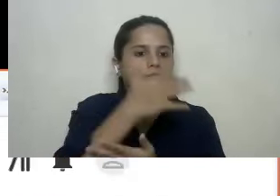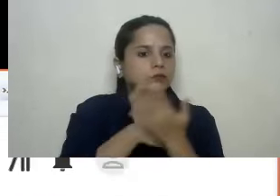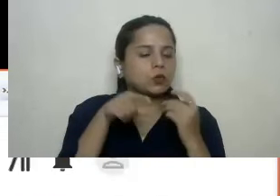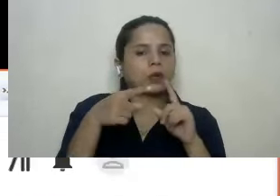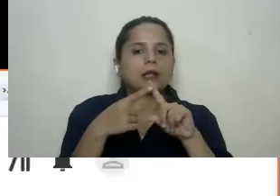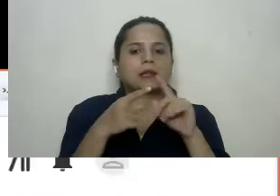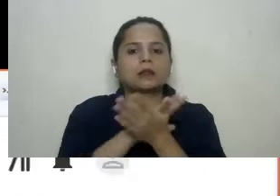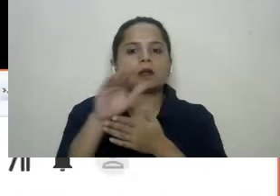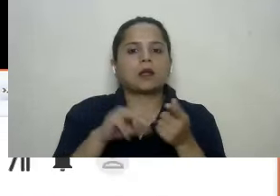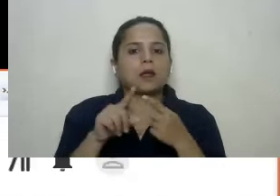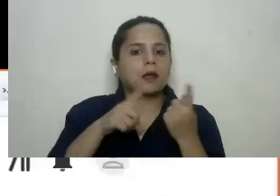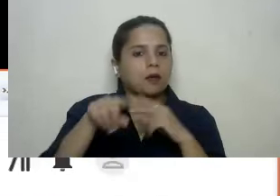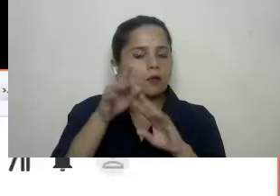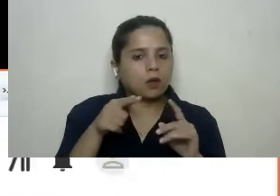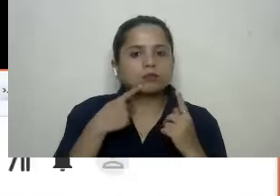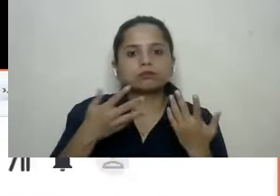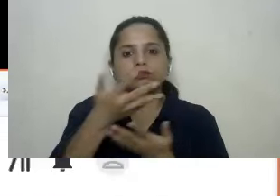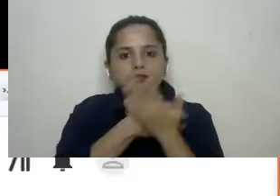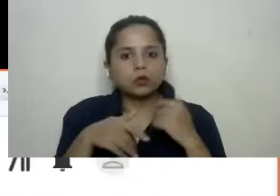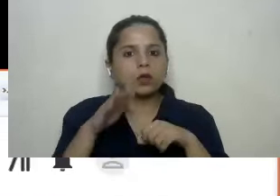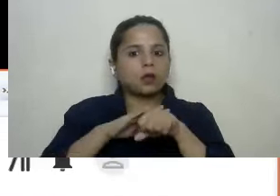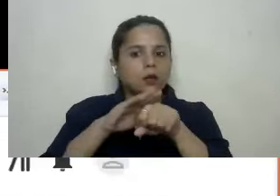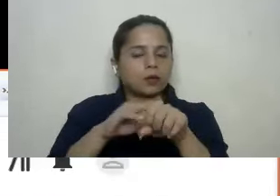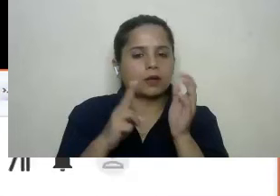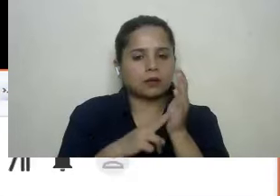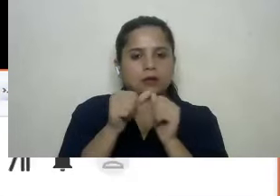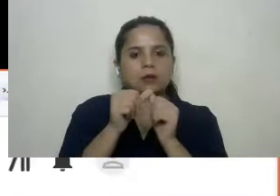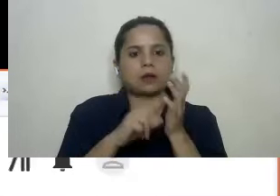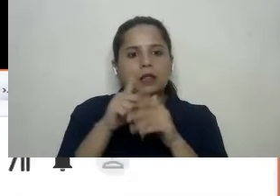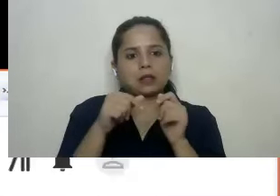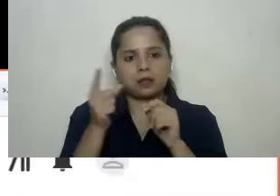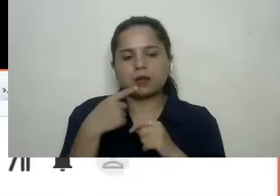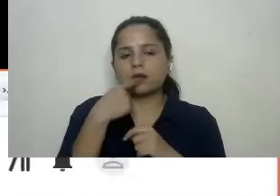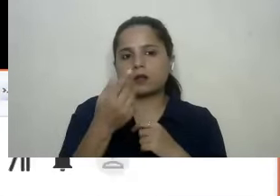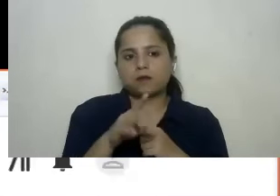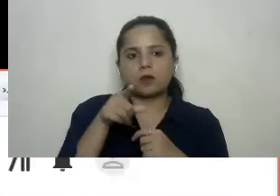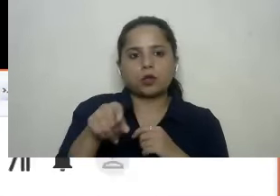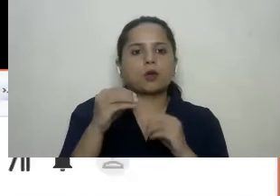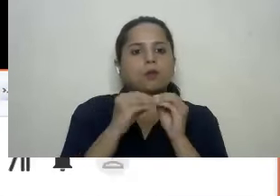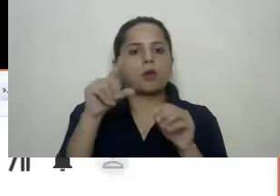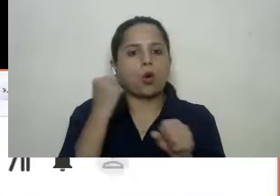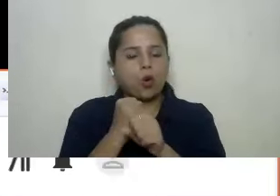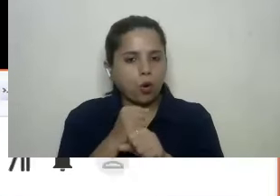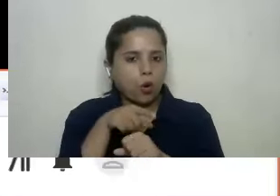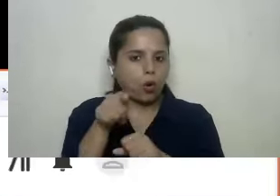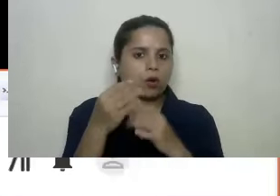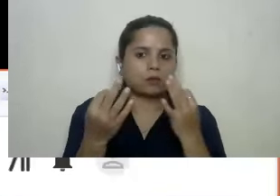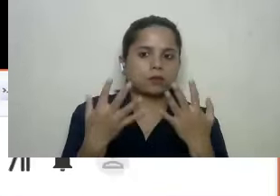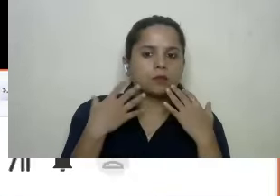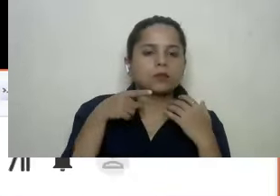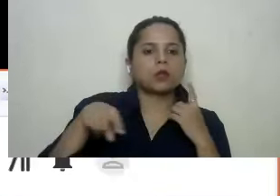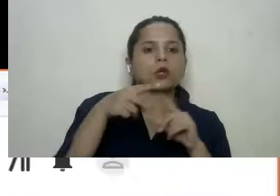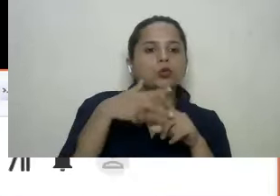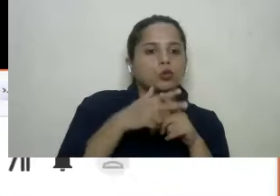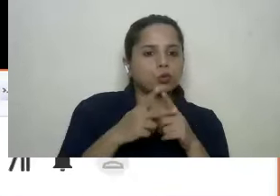can also explore the interactive experience that Nandita just talked about. And the blogs and articles are excellent tools that you can use it in